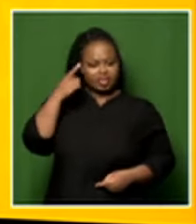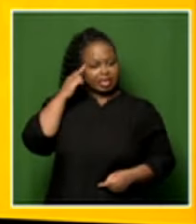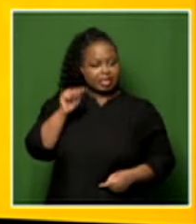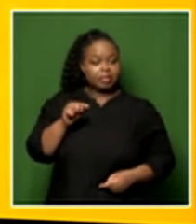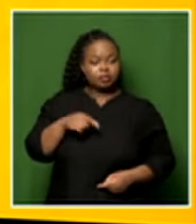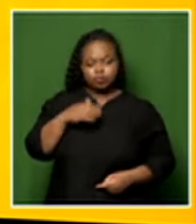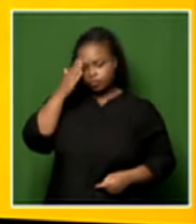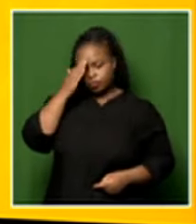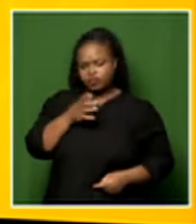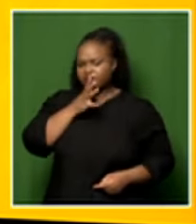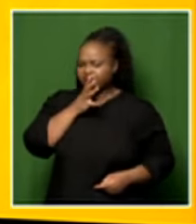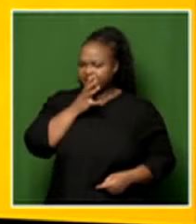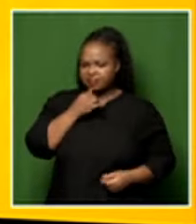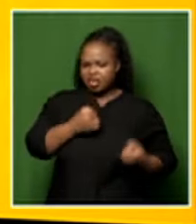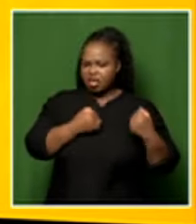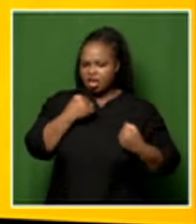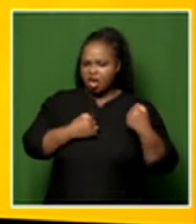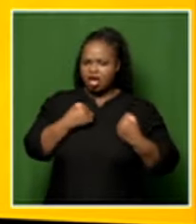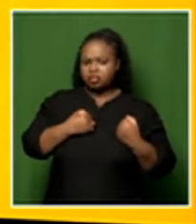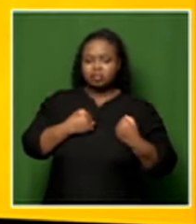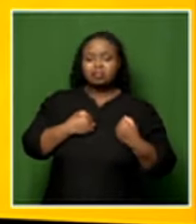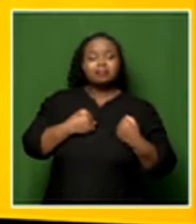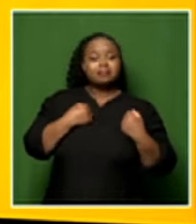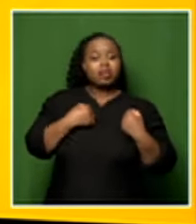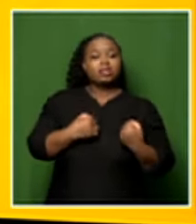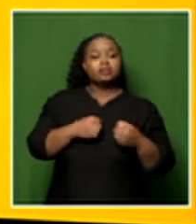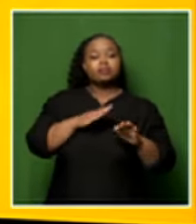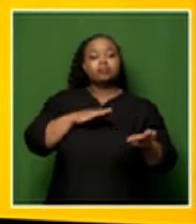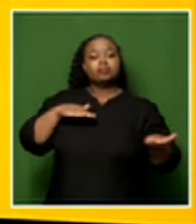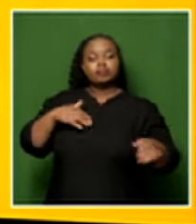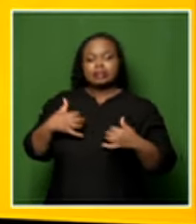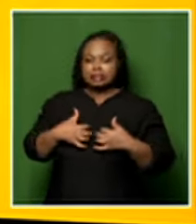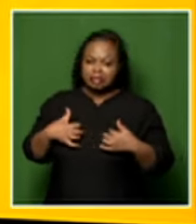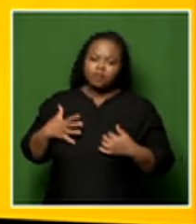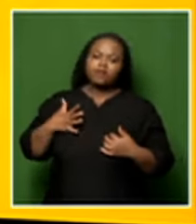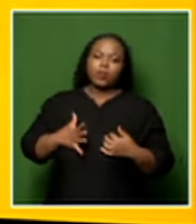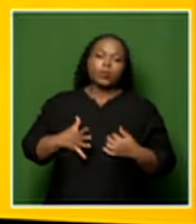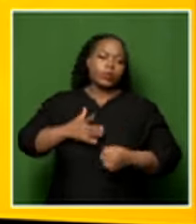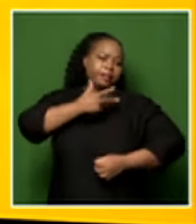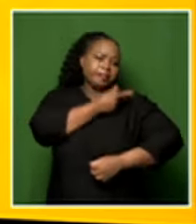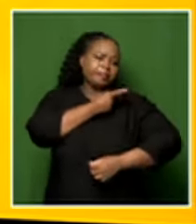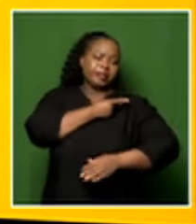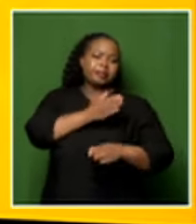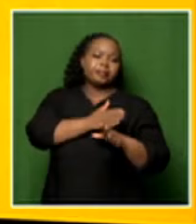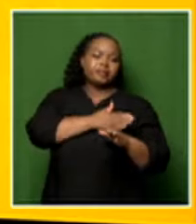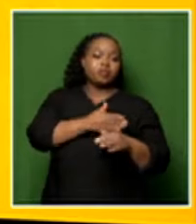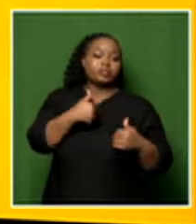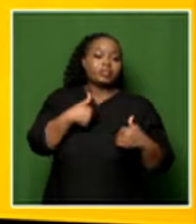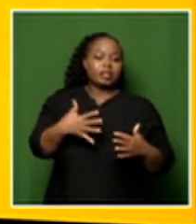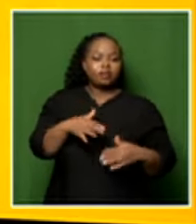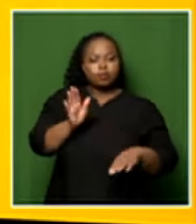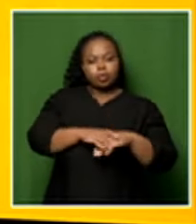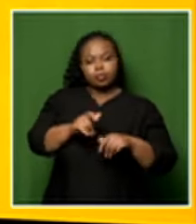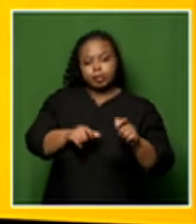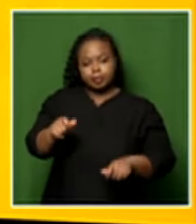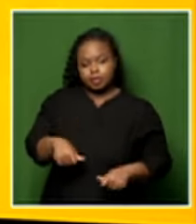away from the hundreds of cars and people that are desperate to still qualify for that Sisonke trial before it opens up to more